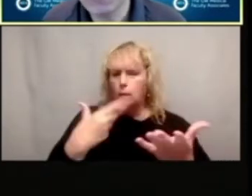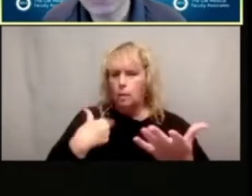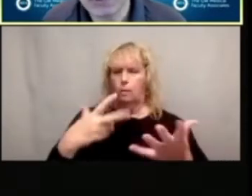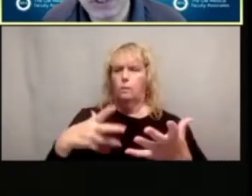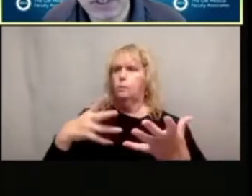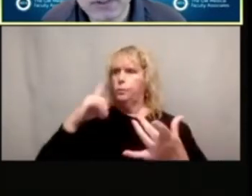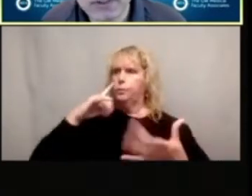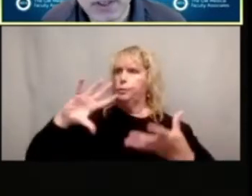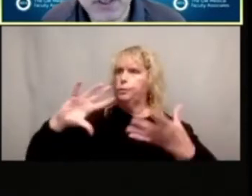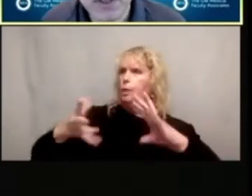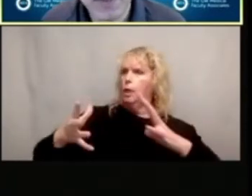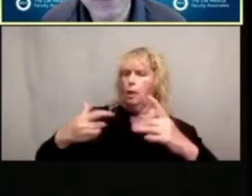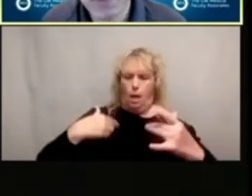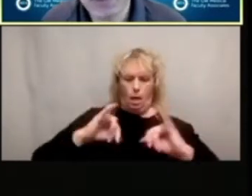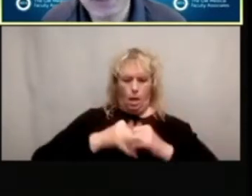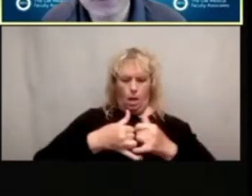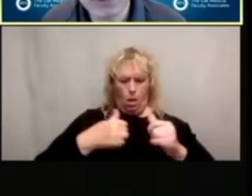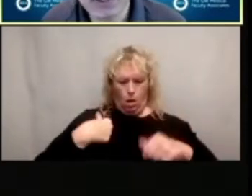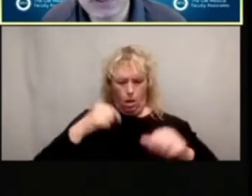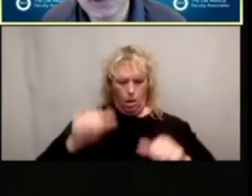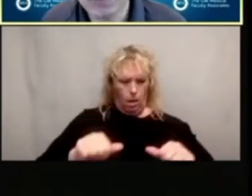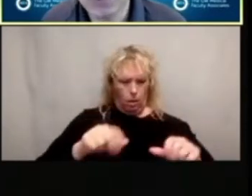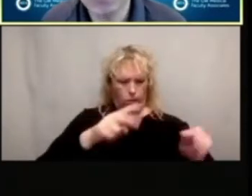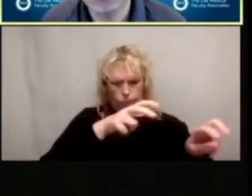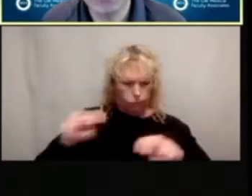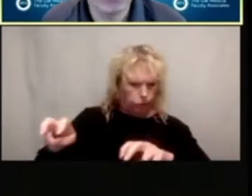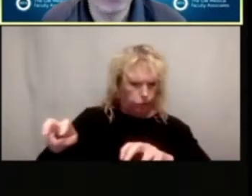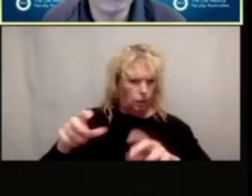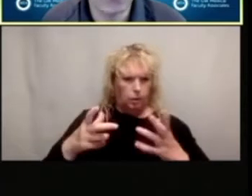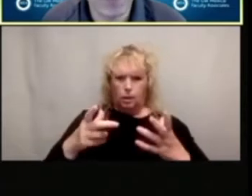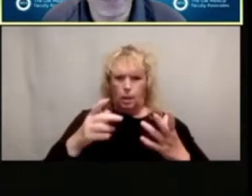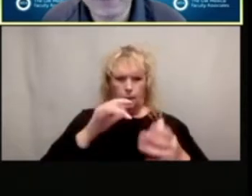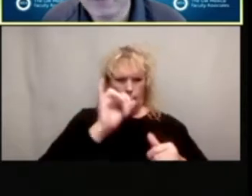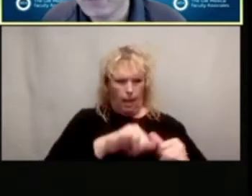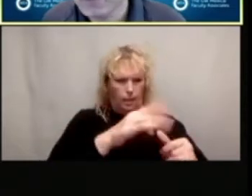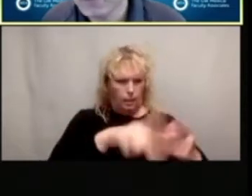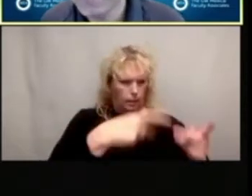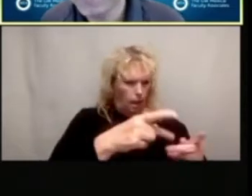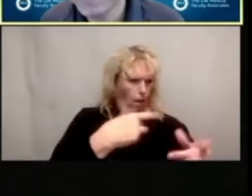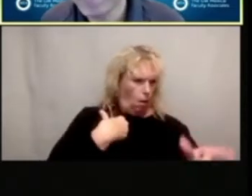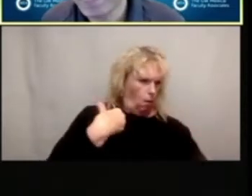transition all of these learnings and these methodologies into some type of a new format.